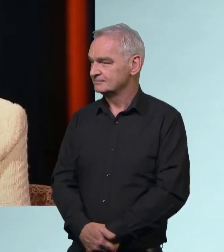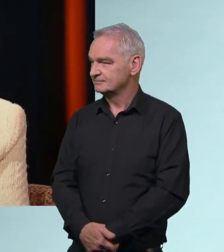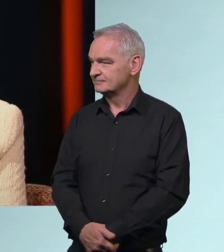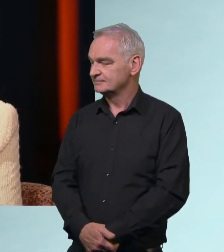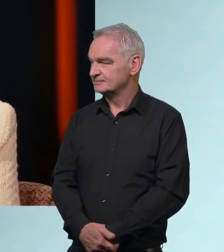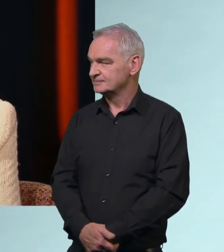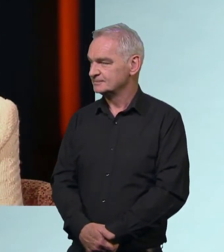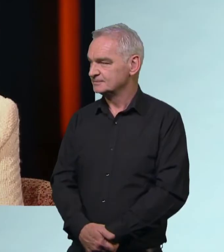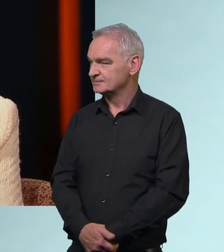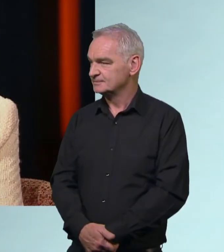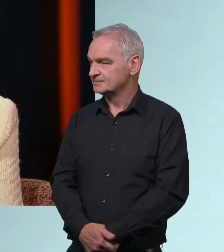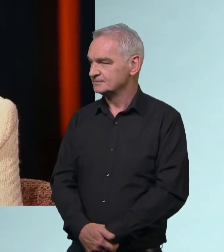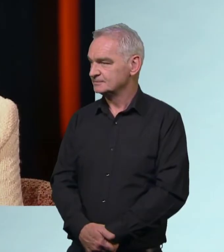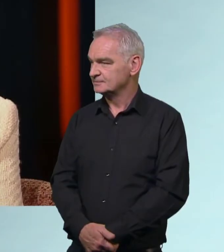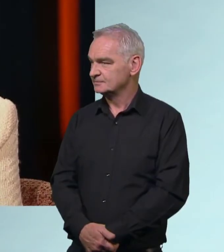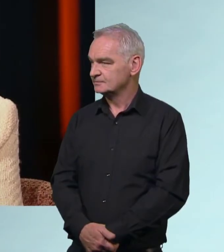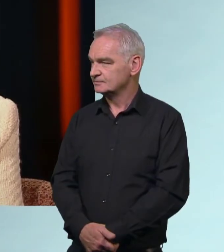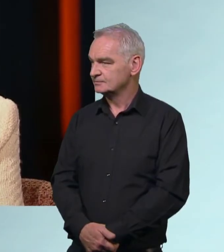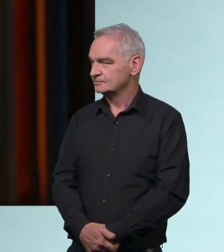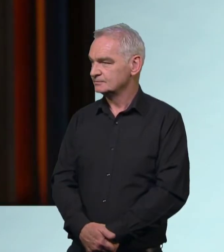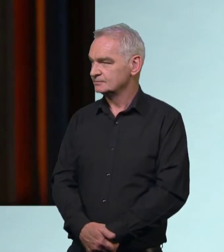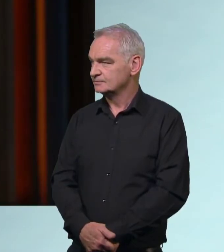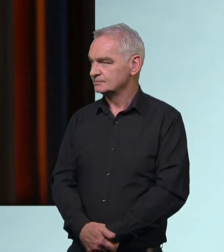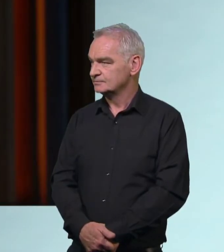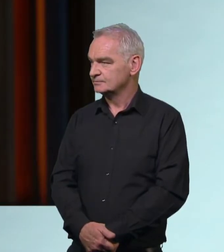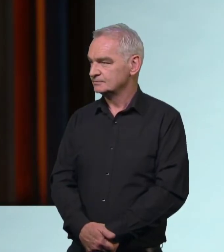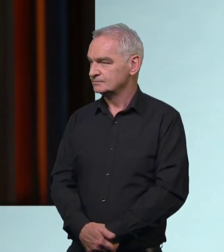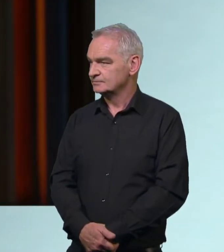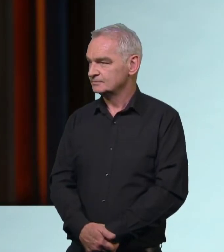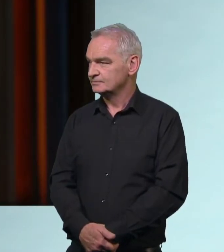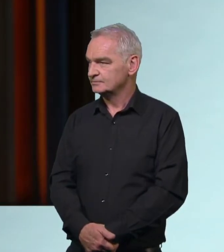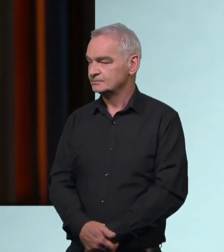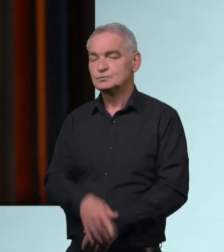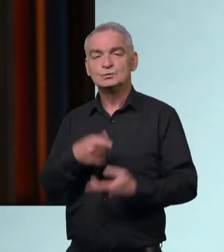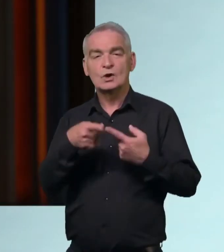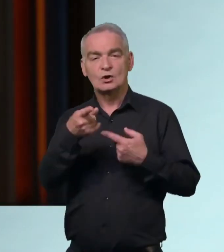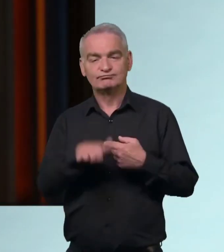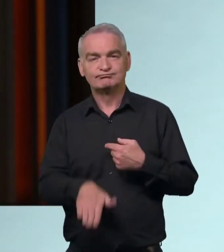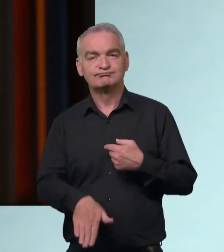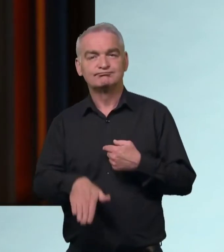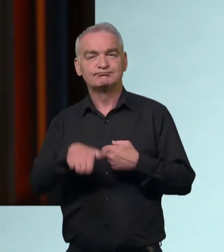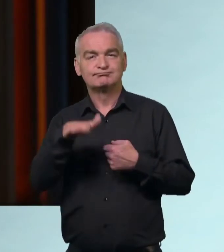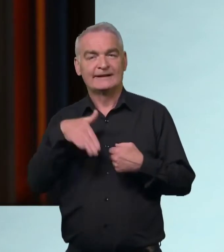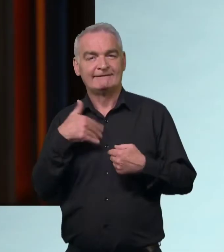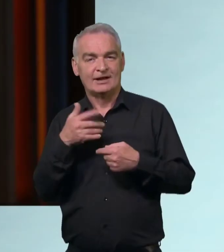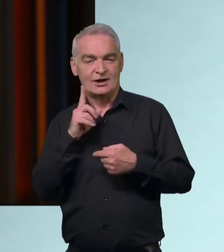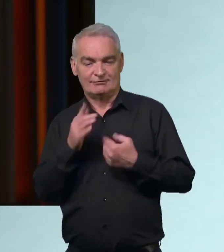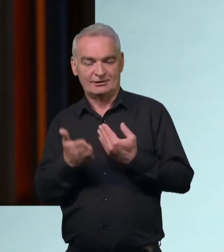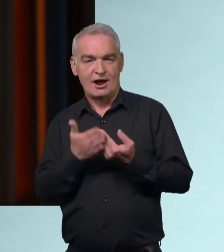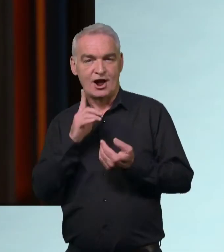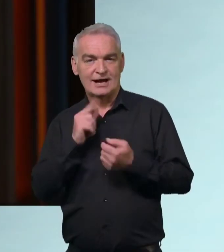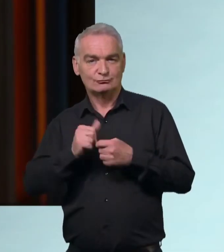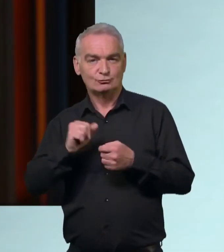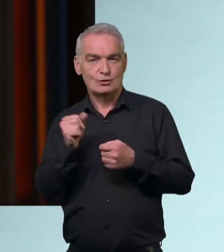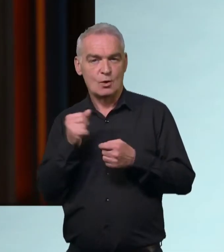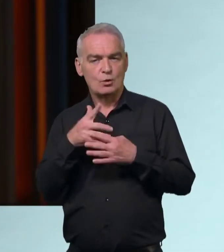So what was your experience of death when you were a young girl in Scotland?